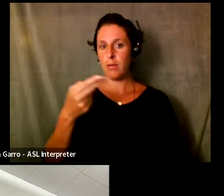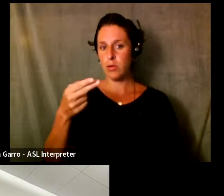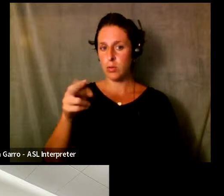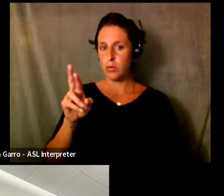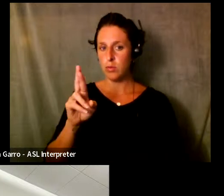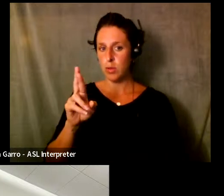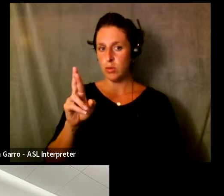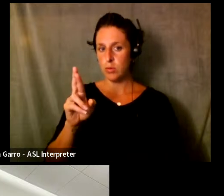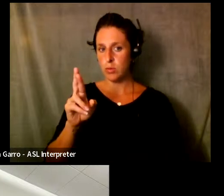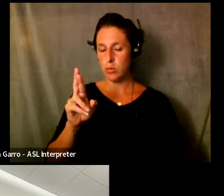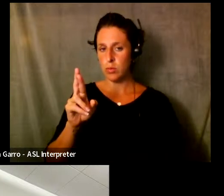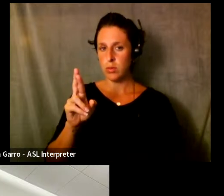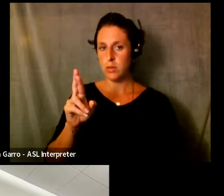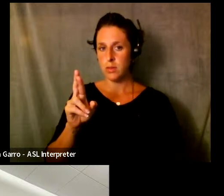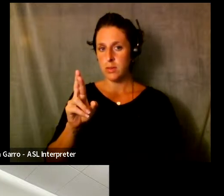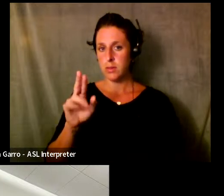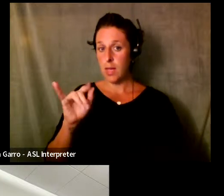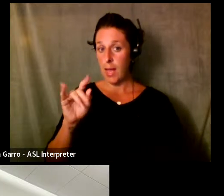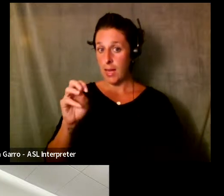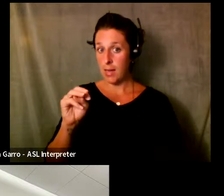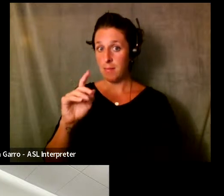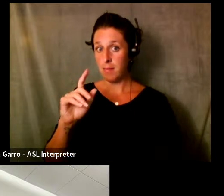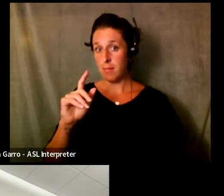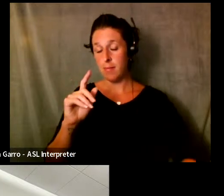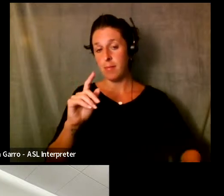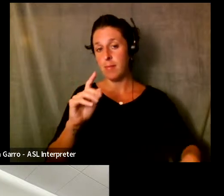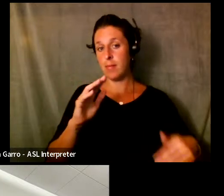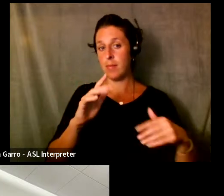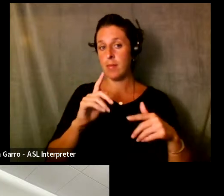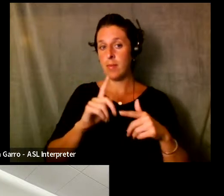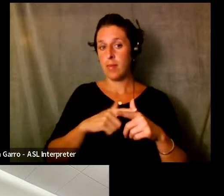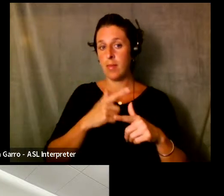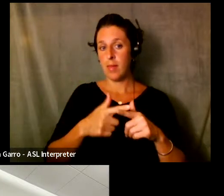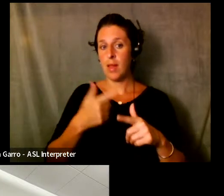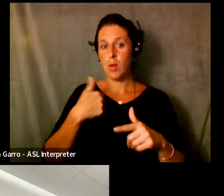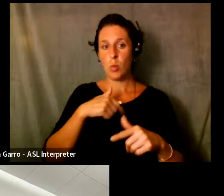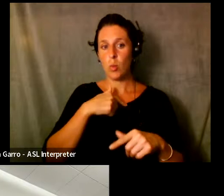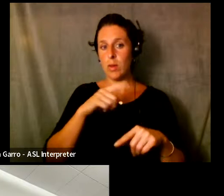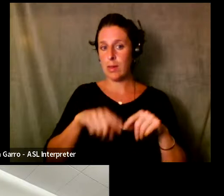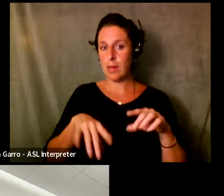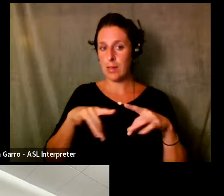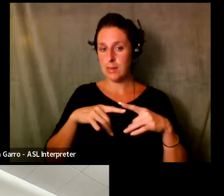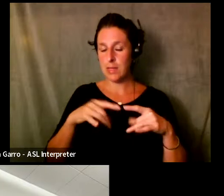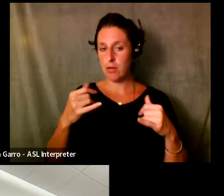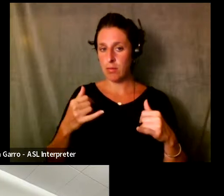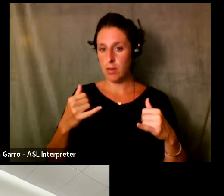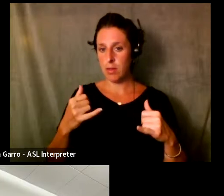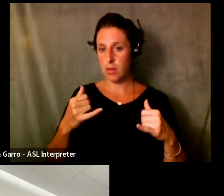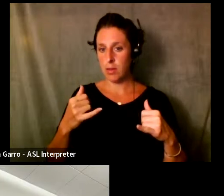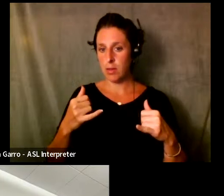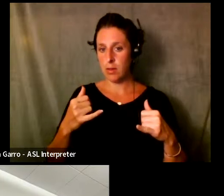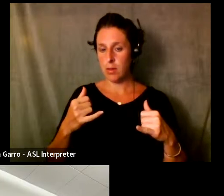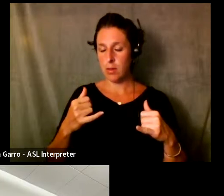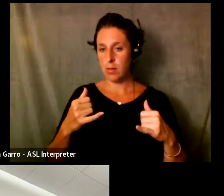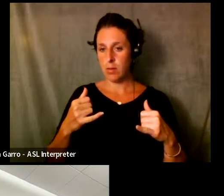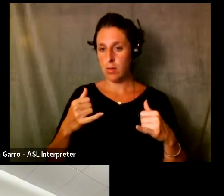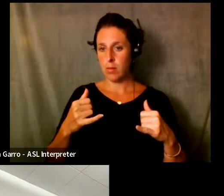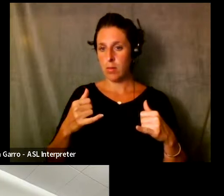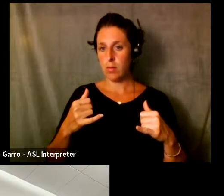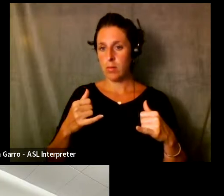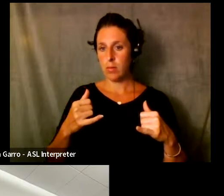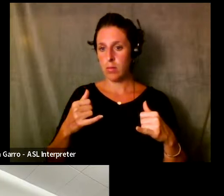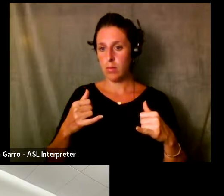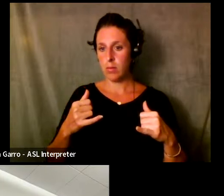resources items, then we cannot take it right now. Oh, okay, thank